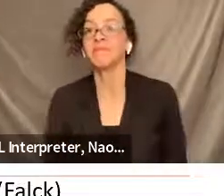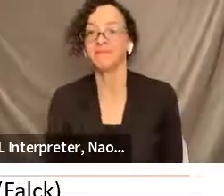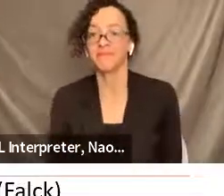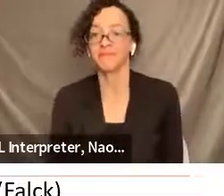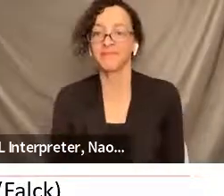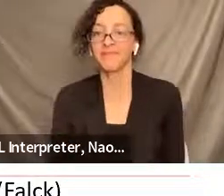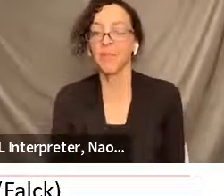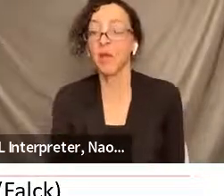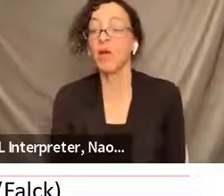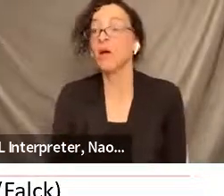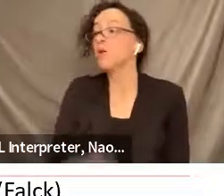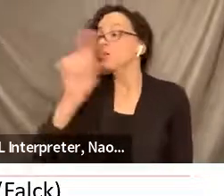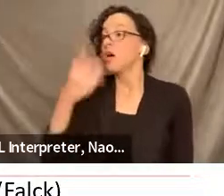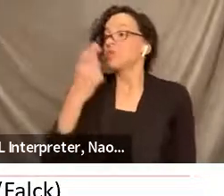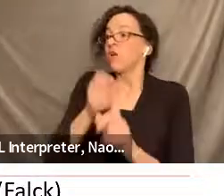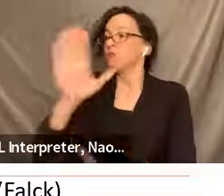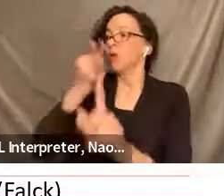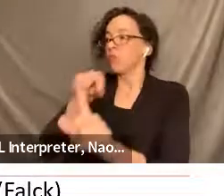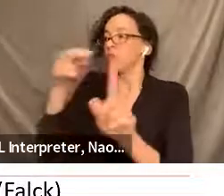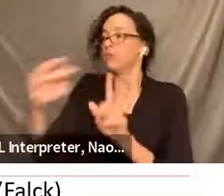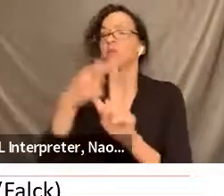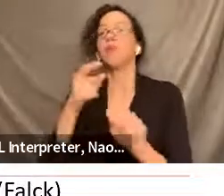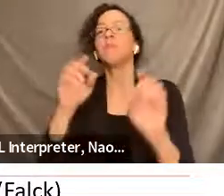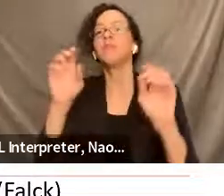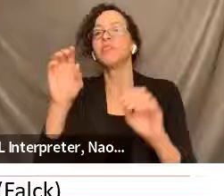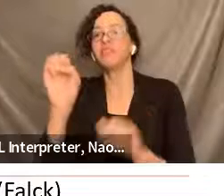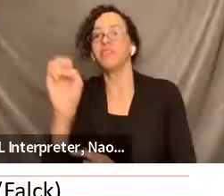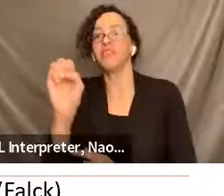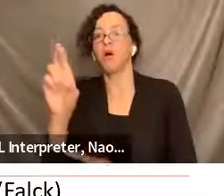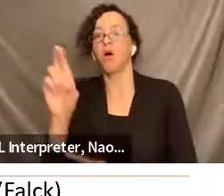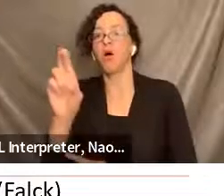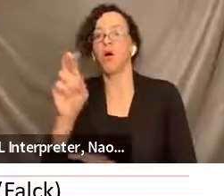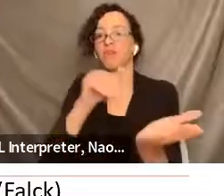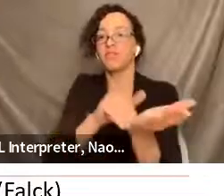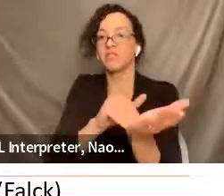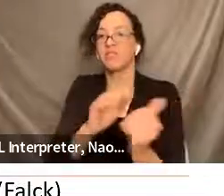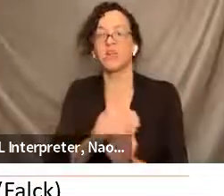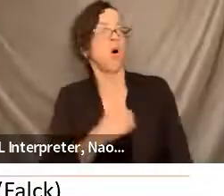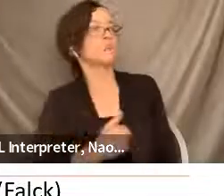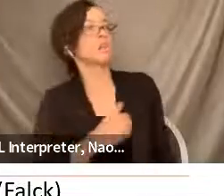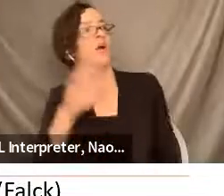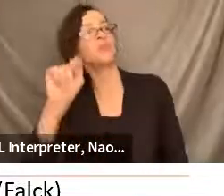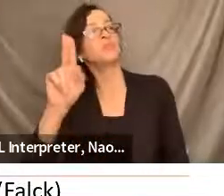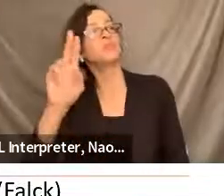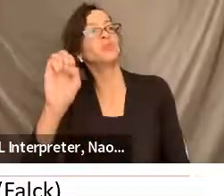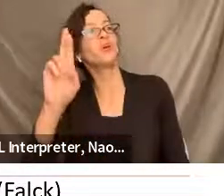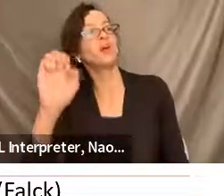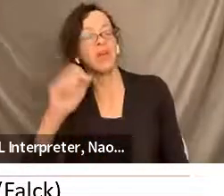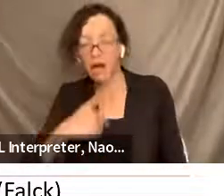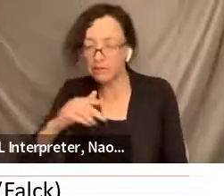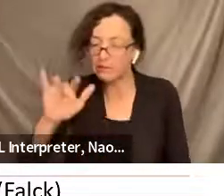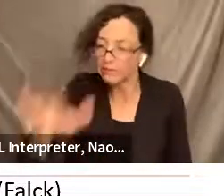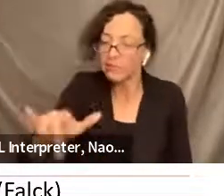Just from your perspective from an ER physician. I'm sorry, Tueri, I was just struggling with the mute